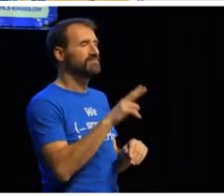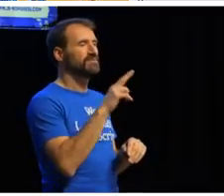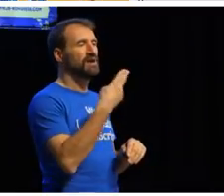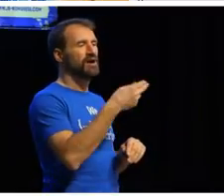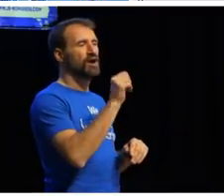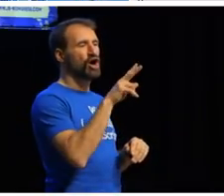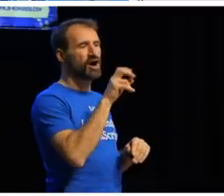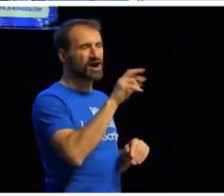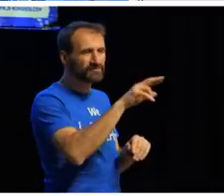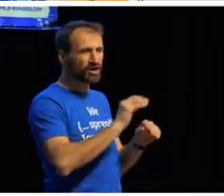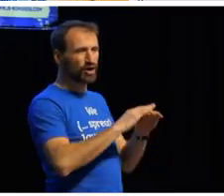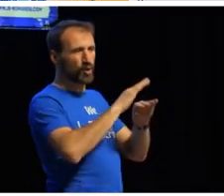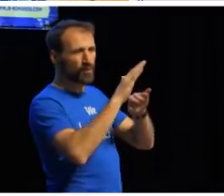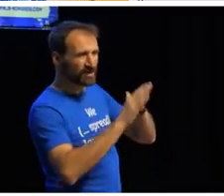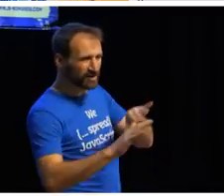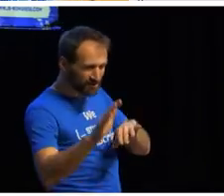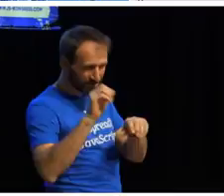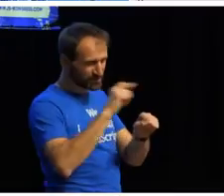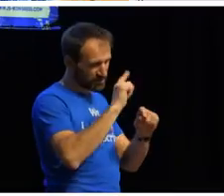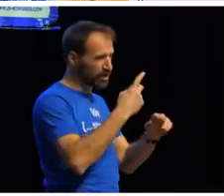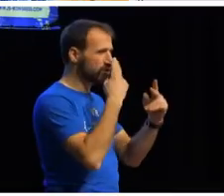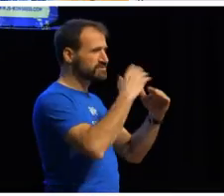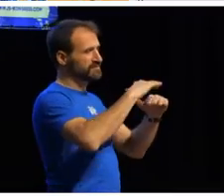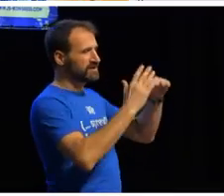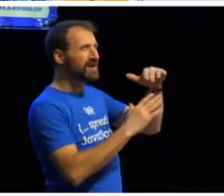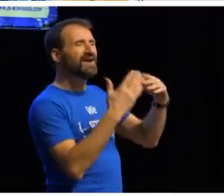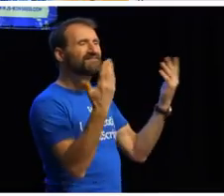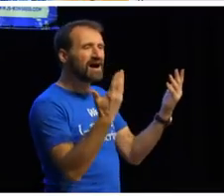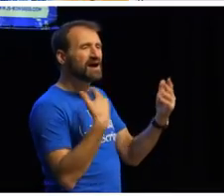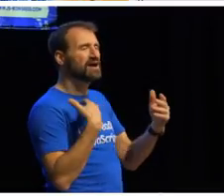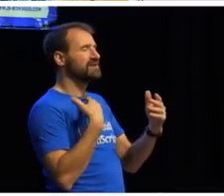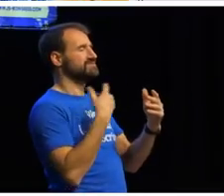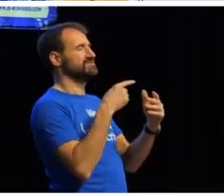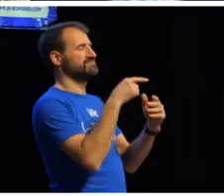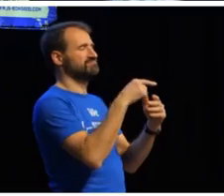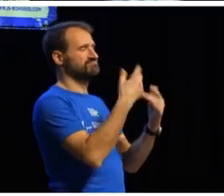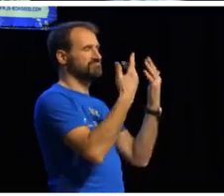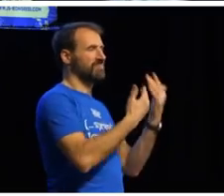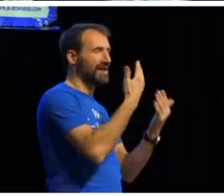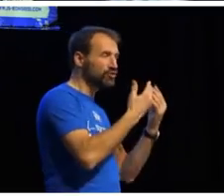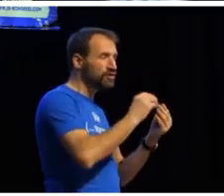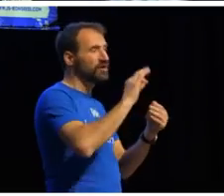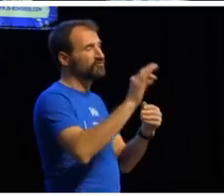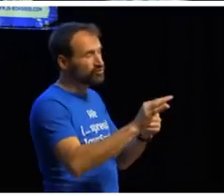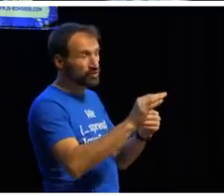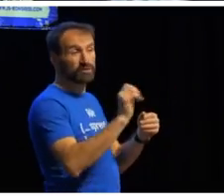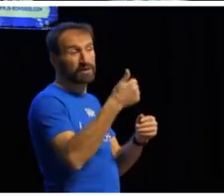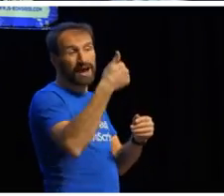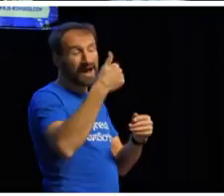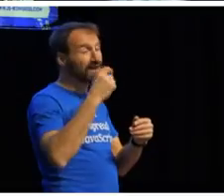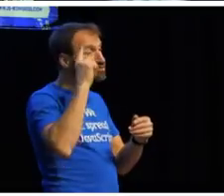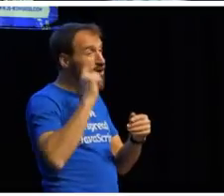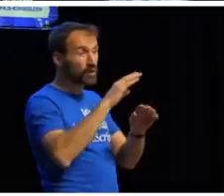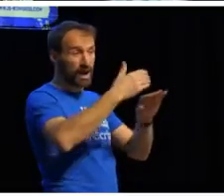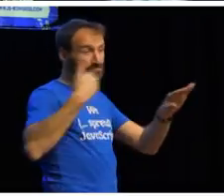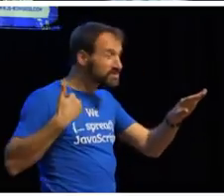neuron contributes to the whole thing. Very nice to actually try that out. We can remove one of those neurons, and I think